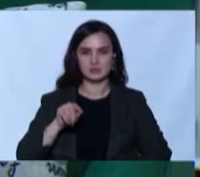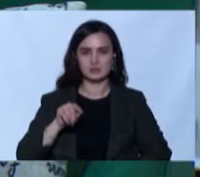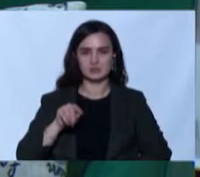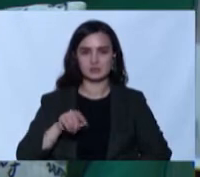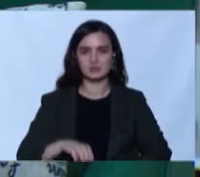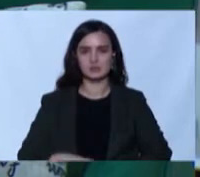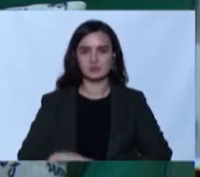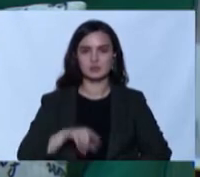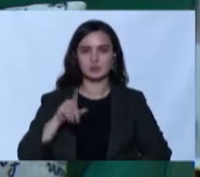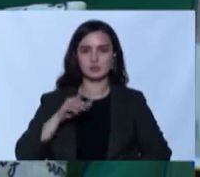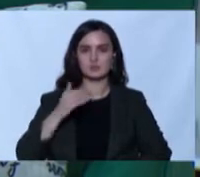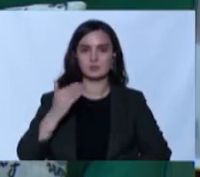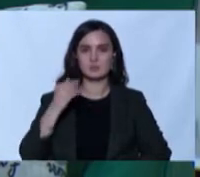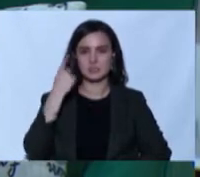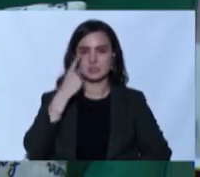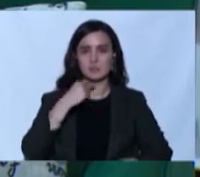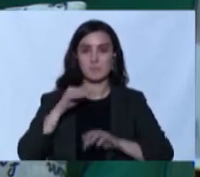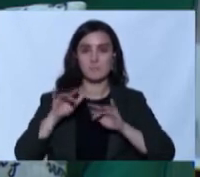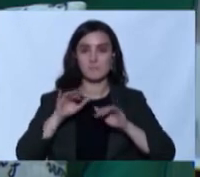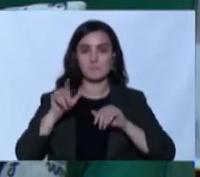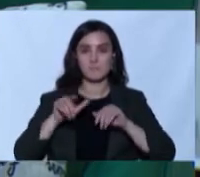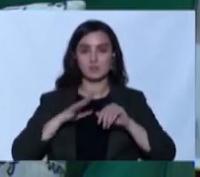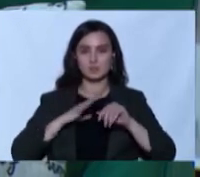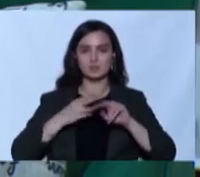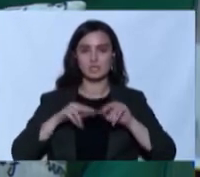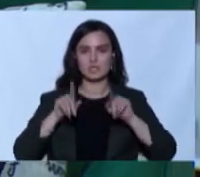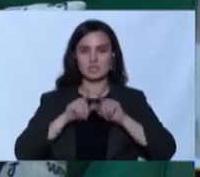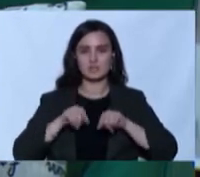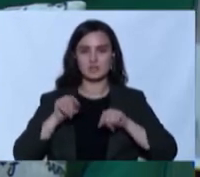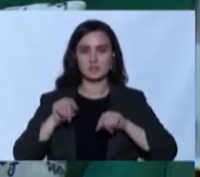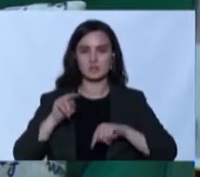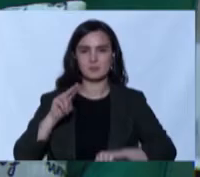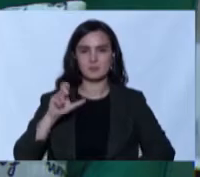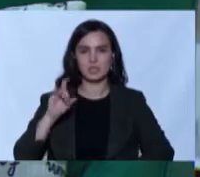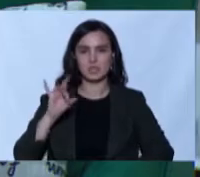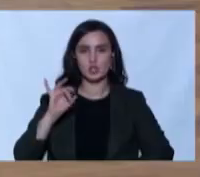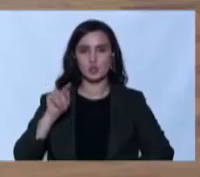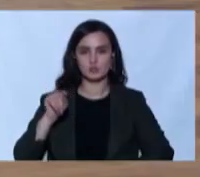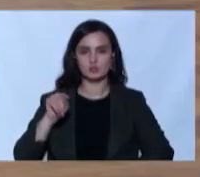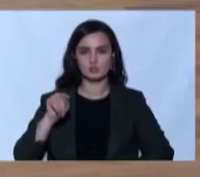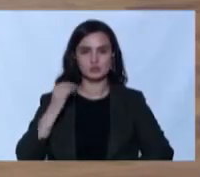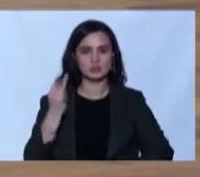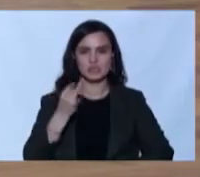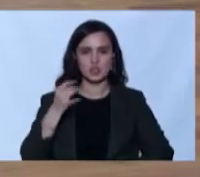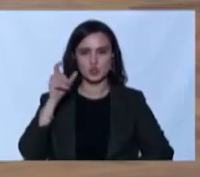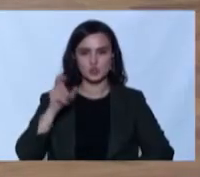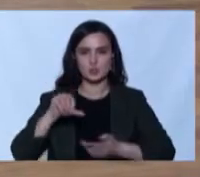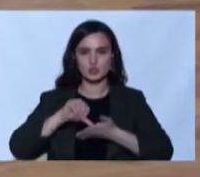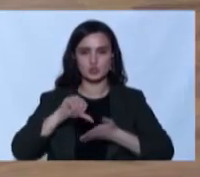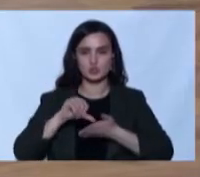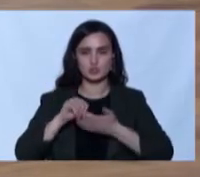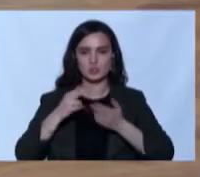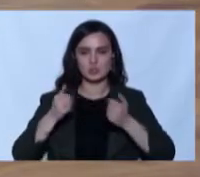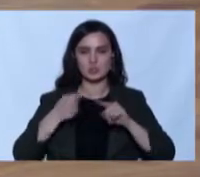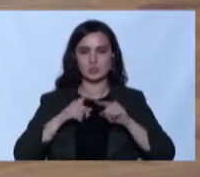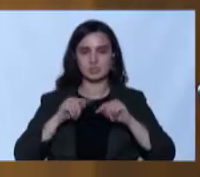manage. He was his manager. And then you also have Vlad the Impaler, who's a very interesting character from history. Yes, he is an